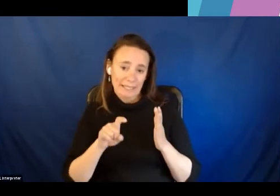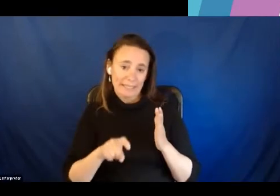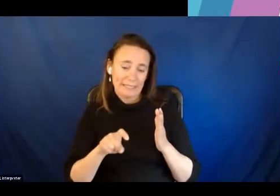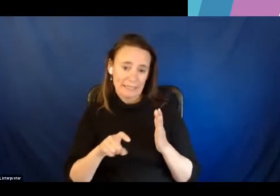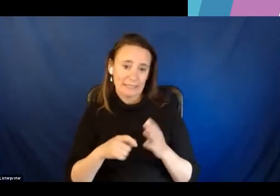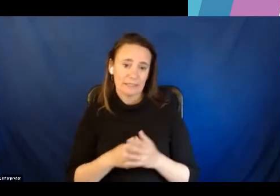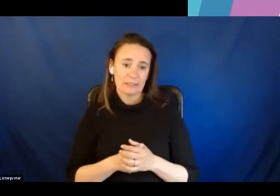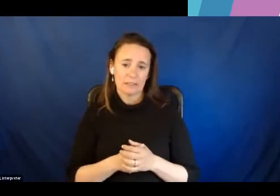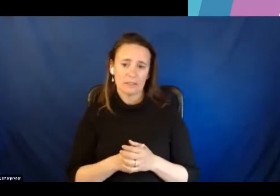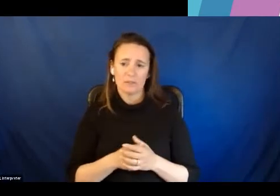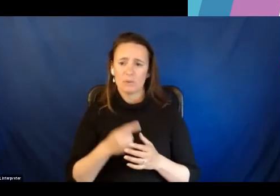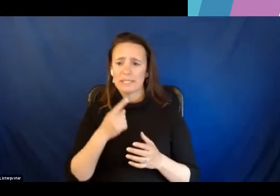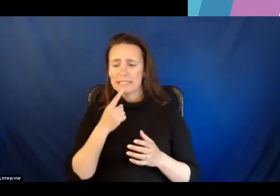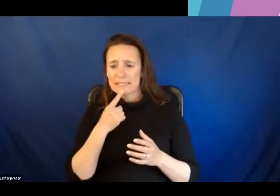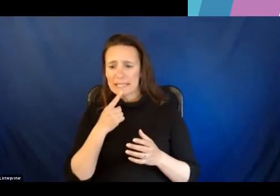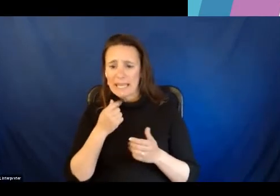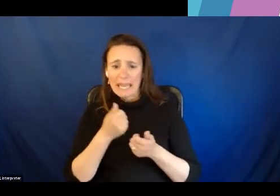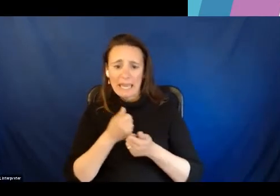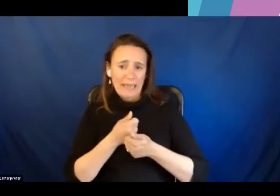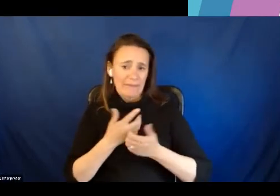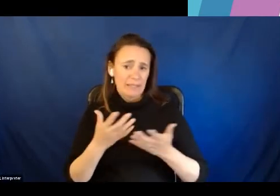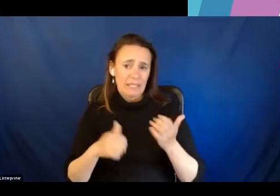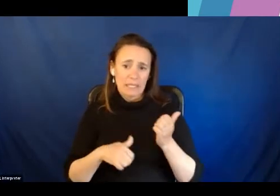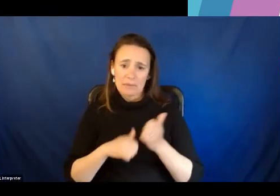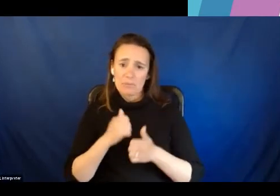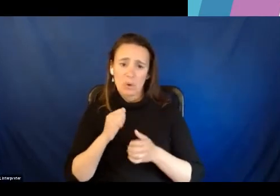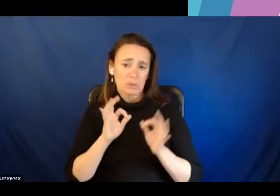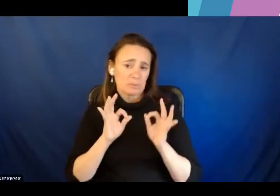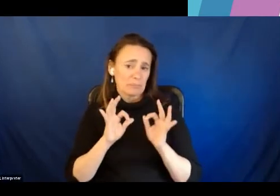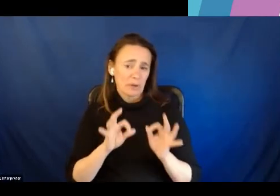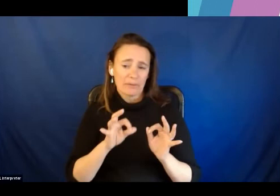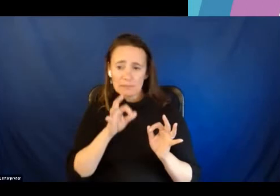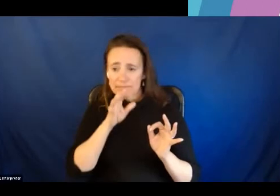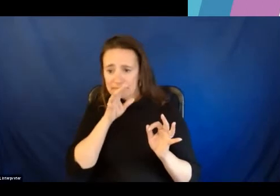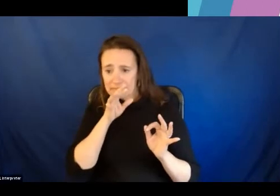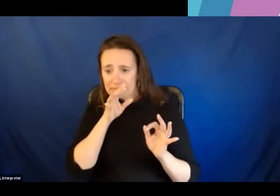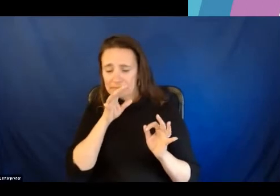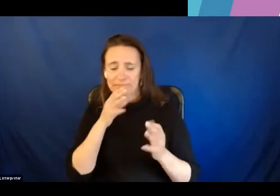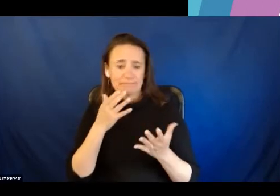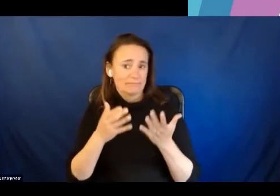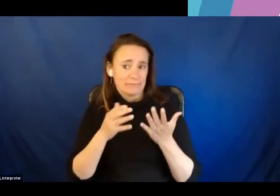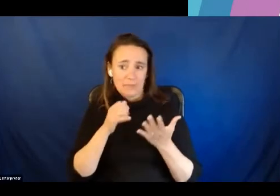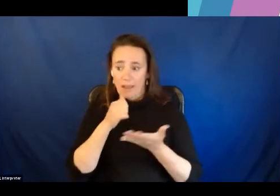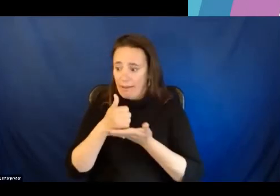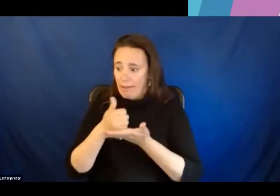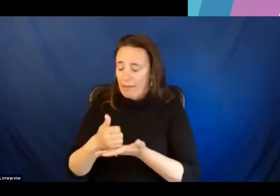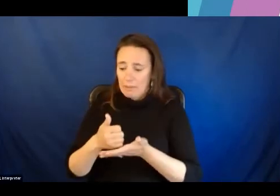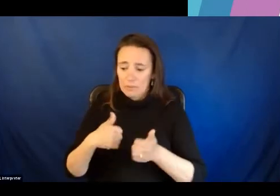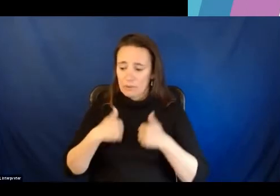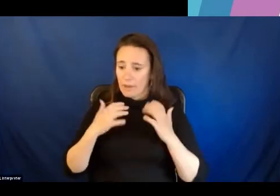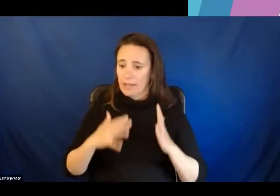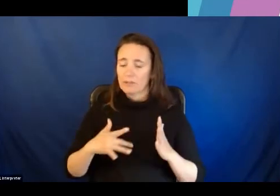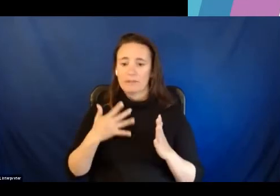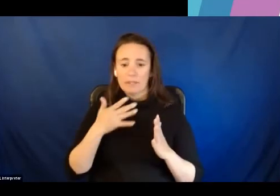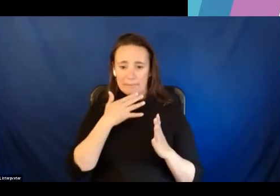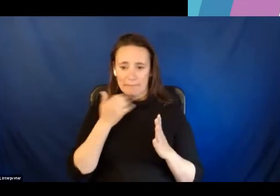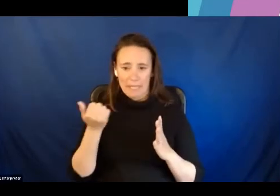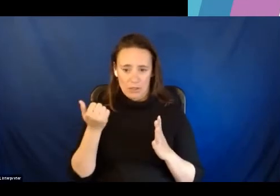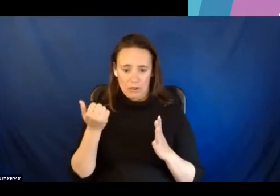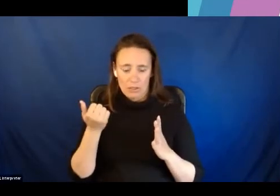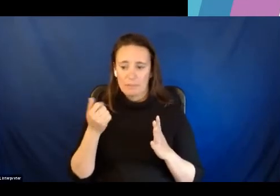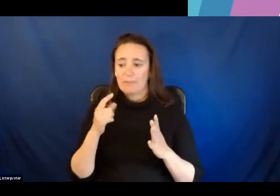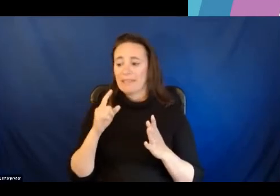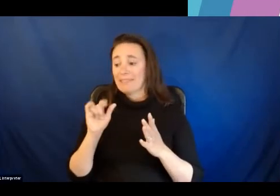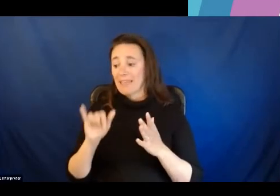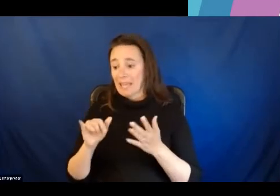say everything in the most perfect way, it still may not be the thing that helps the survivor feel better, but that support and that belief